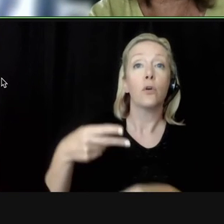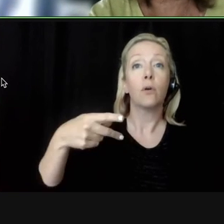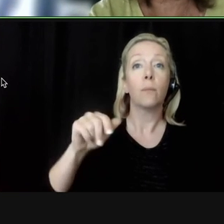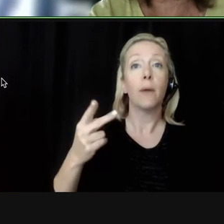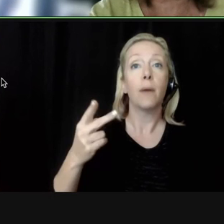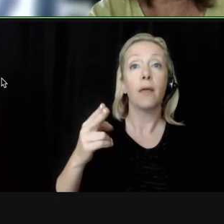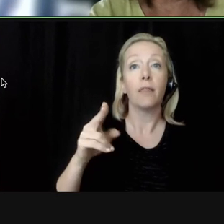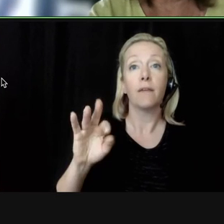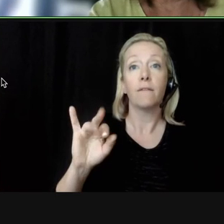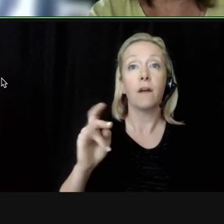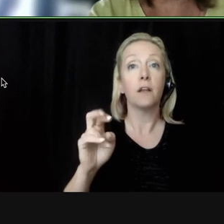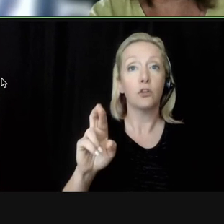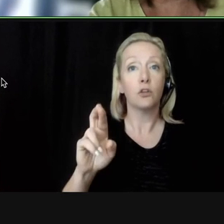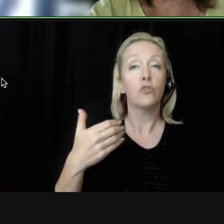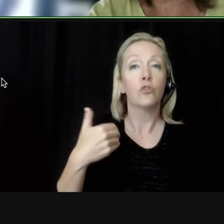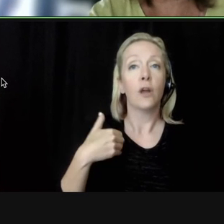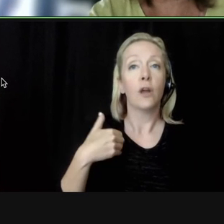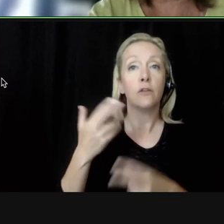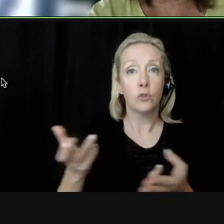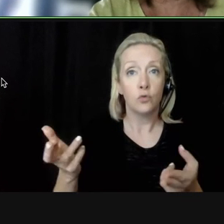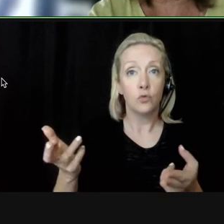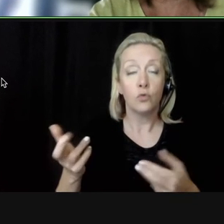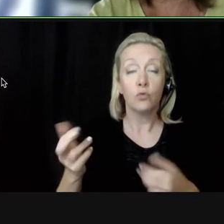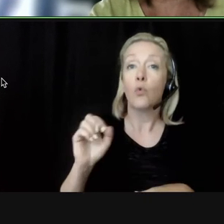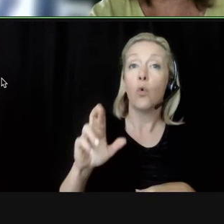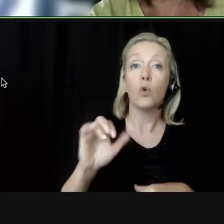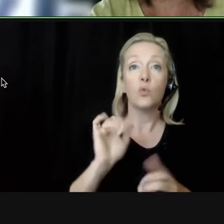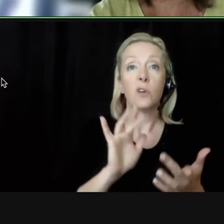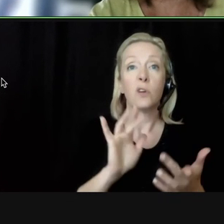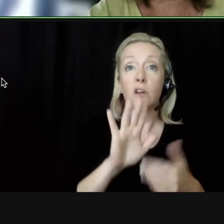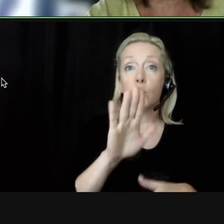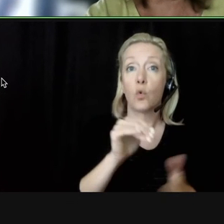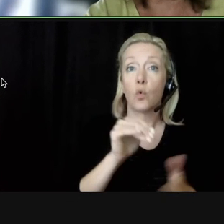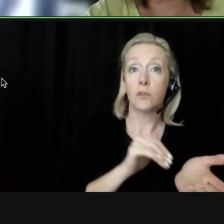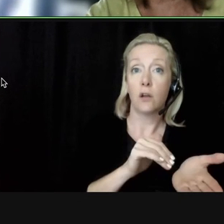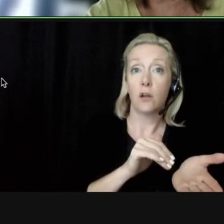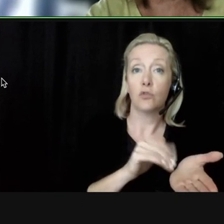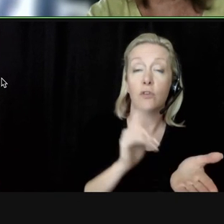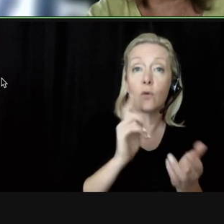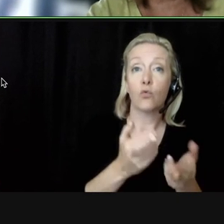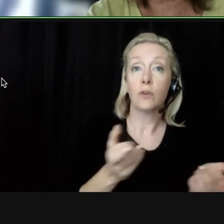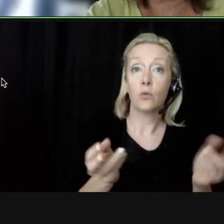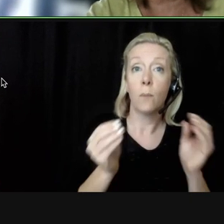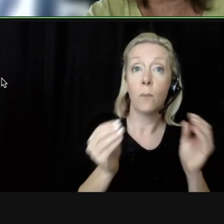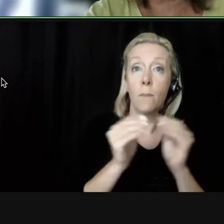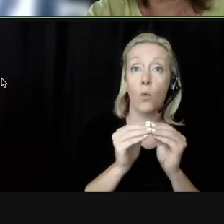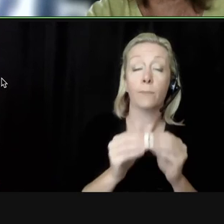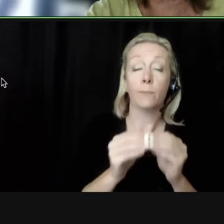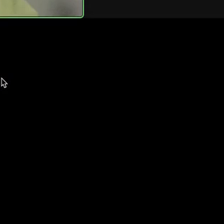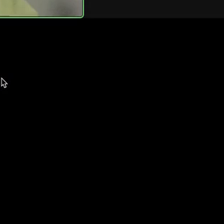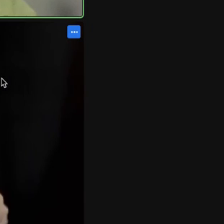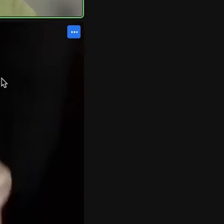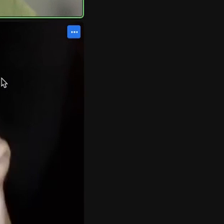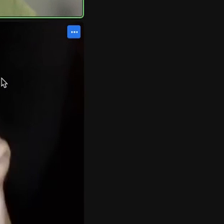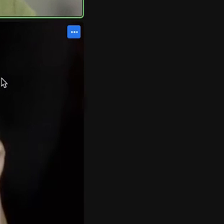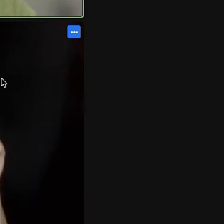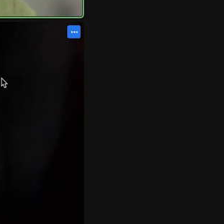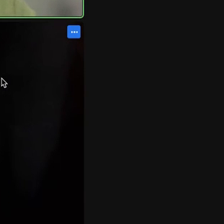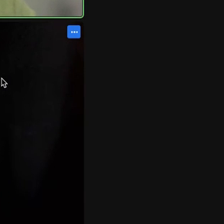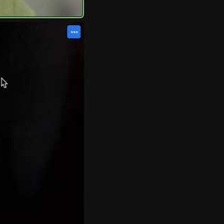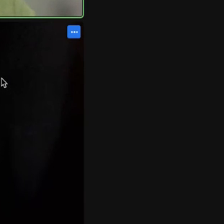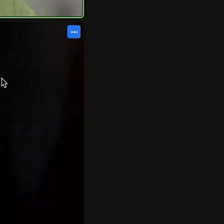some resources. And these are just some of the resources that I put. So I'm going to stop sharing my screen